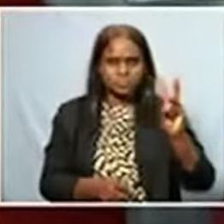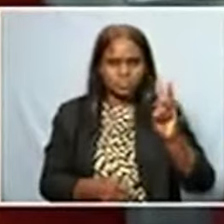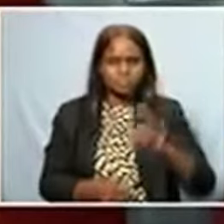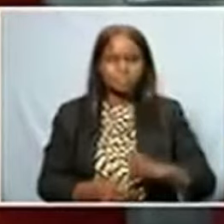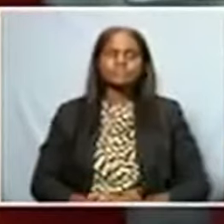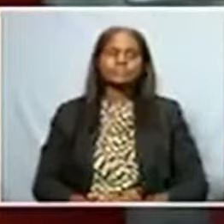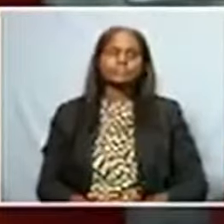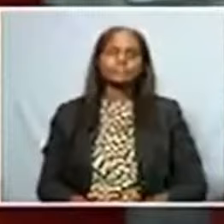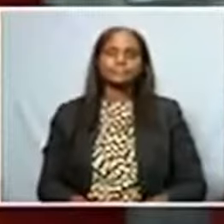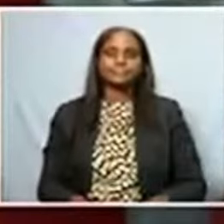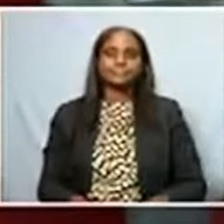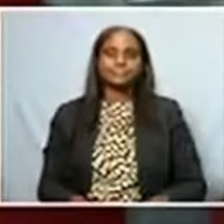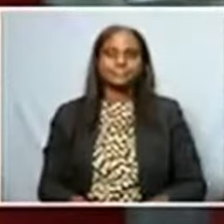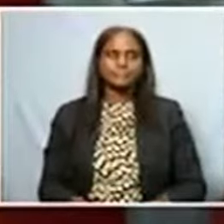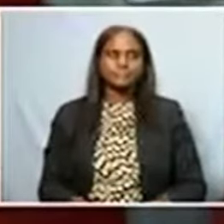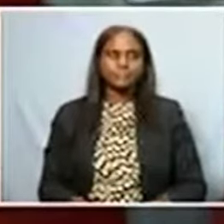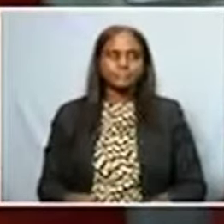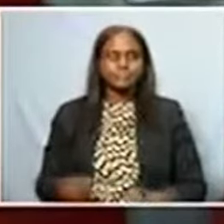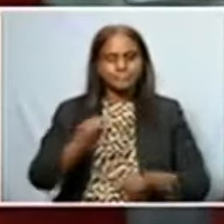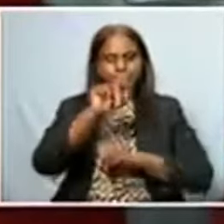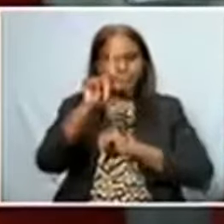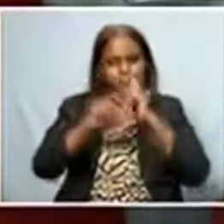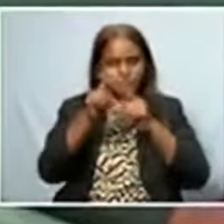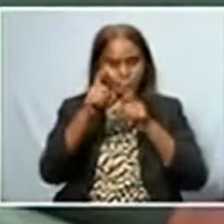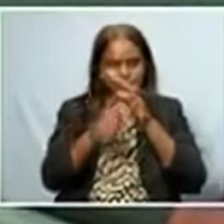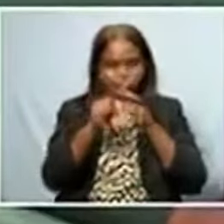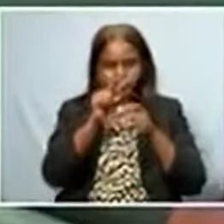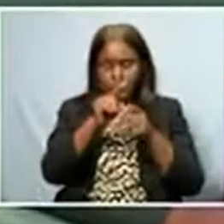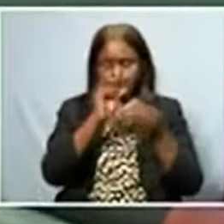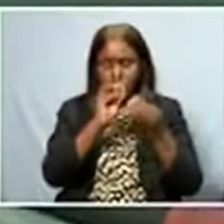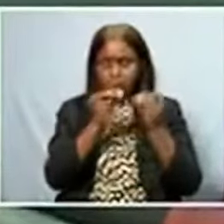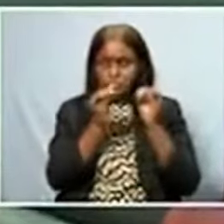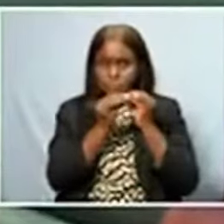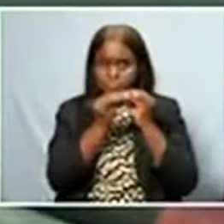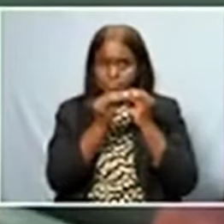2026. The question is that head